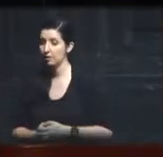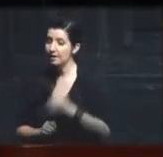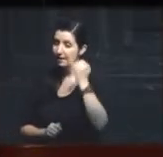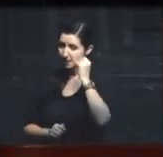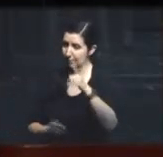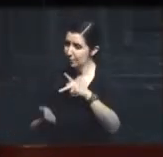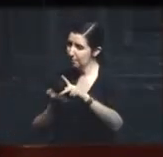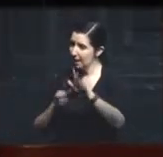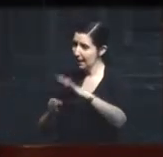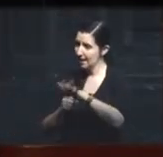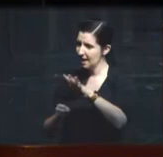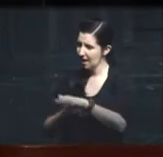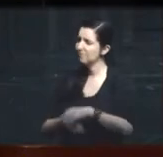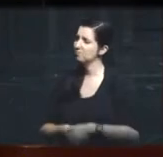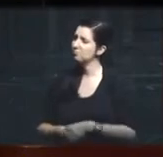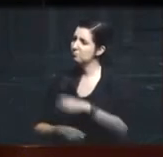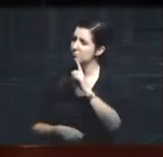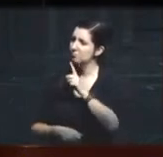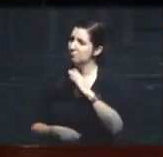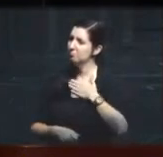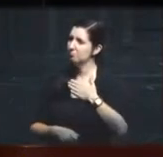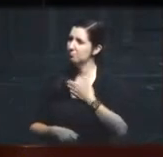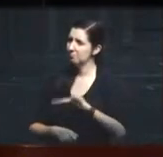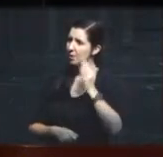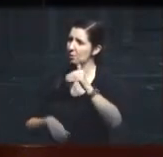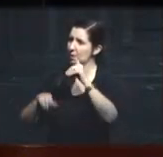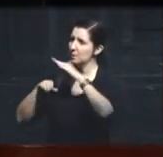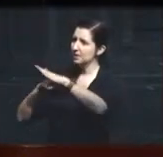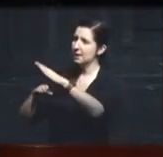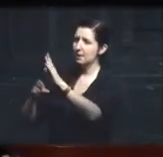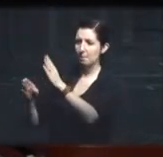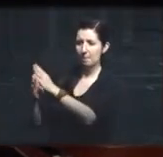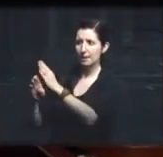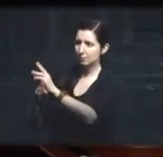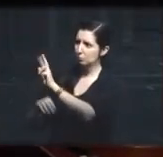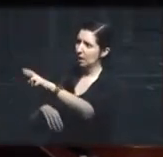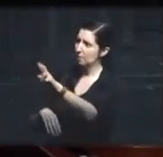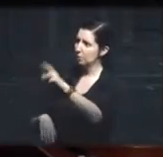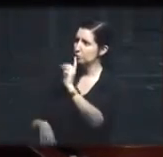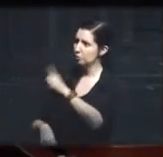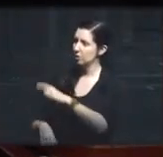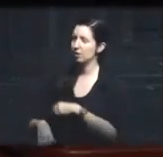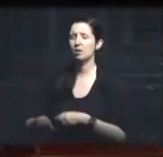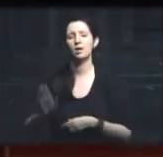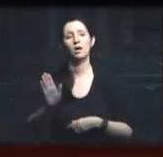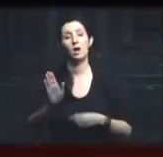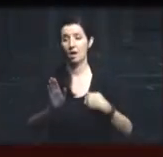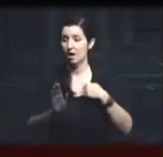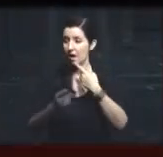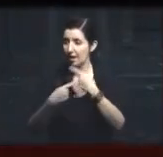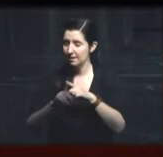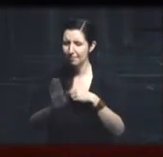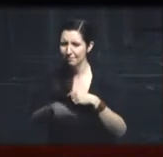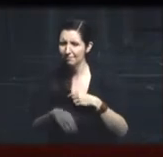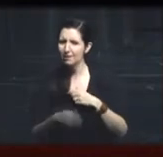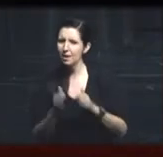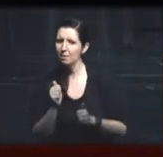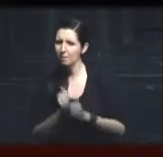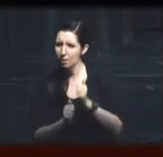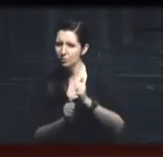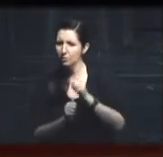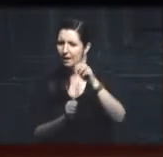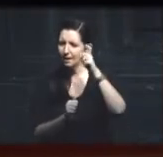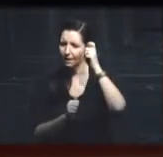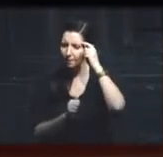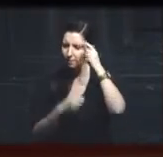buses to Rampart. And so I went to the mayor and I said, look, most of our healthcare programs, for example, are located